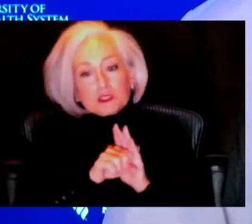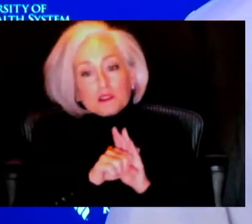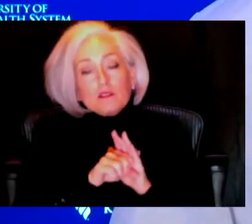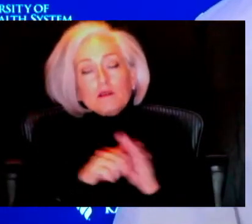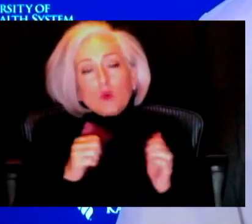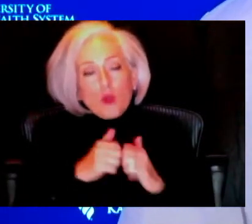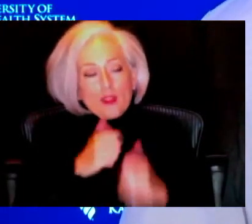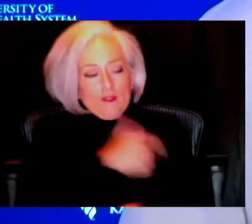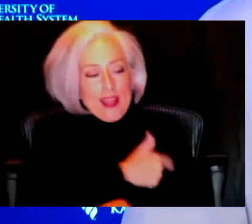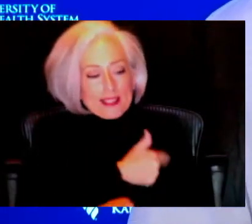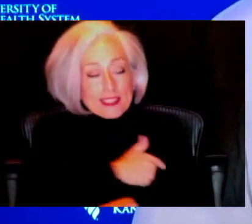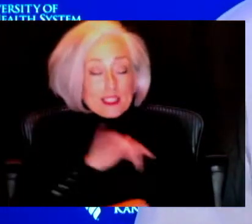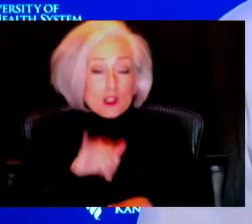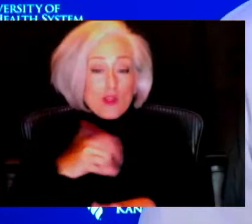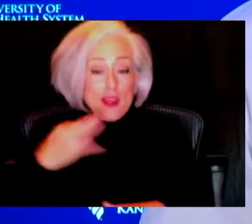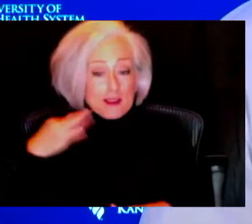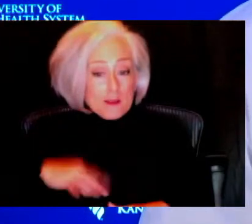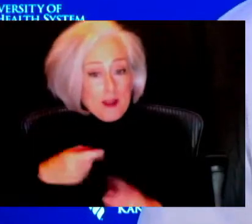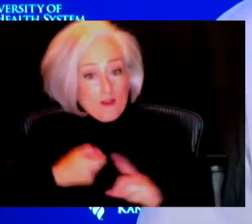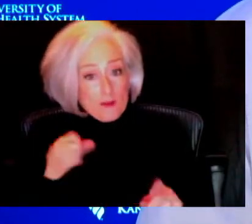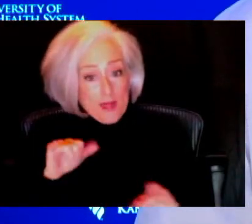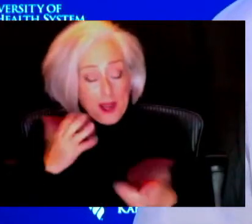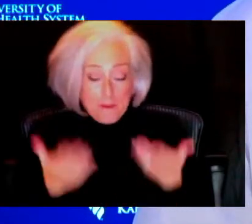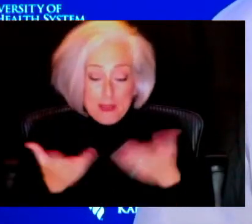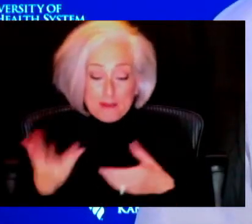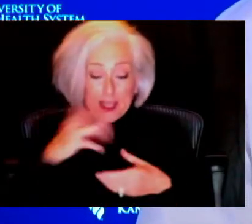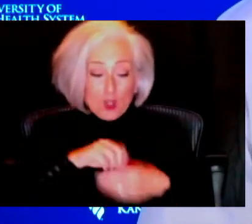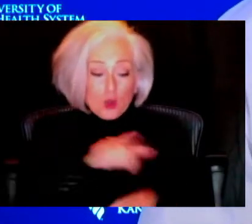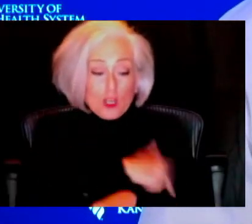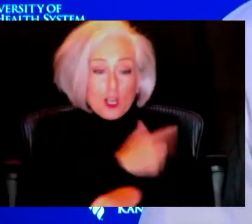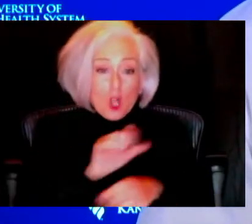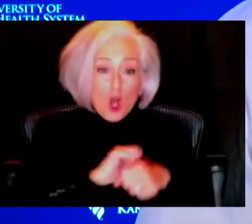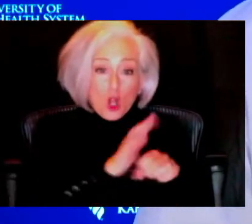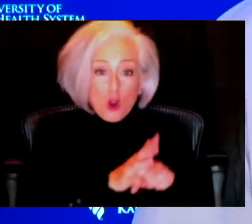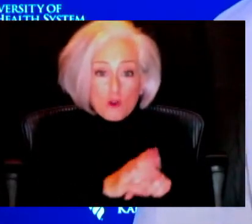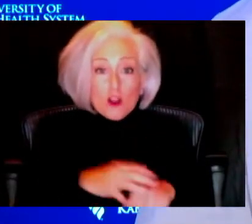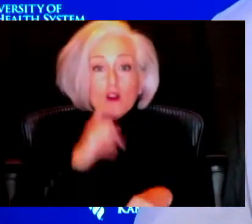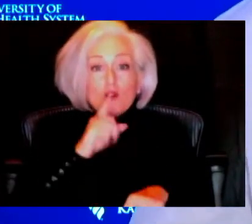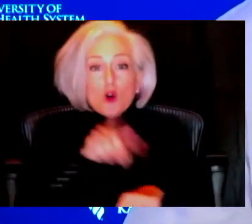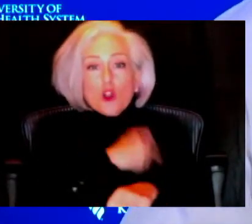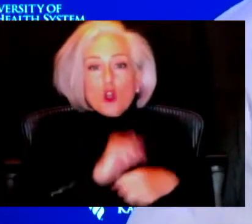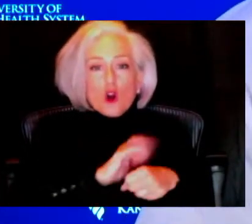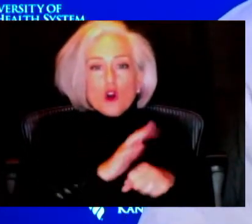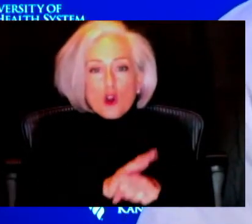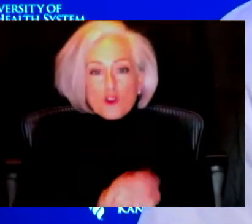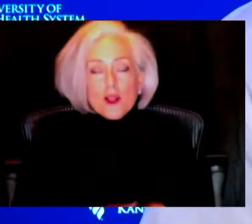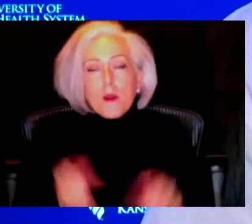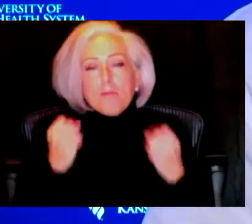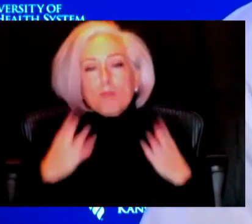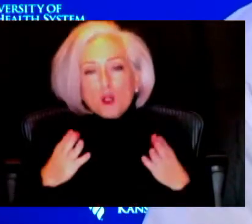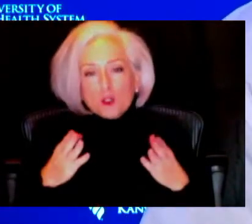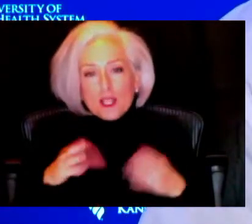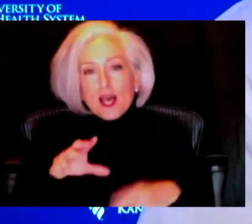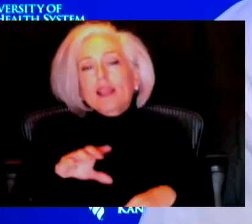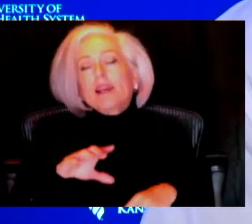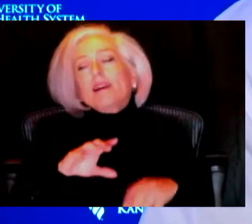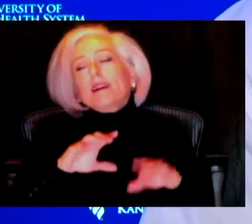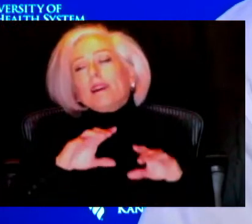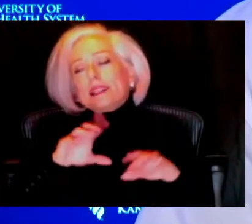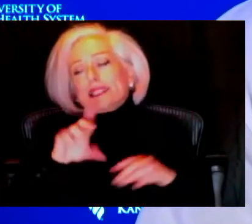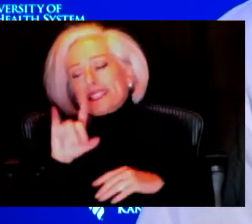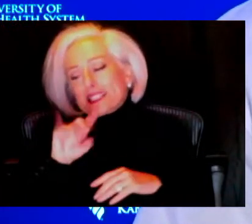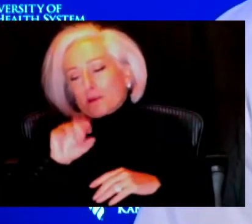part of the long COVID. Again, for our long COVID multidisciplinary clinic, we really need you to have had the acute